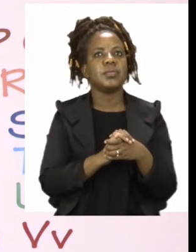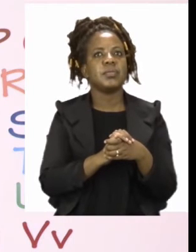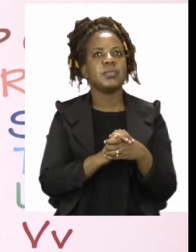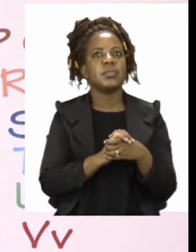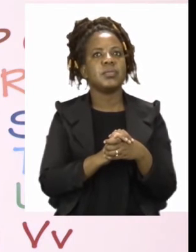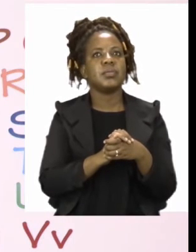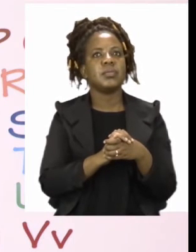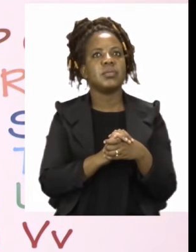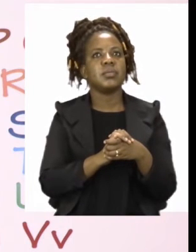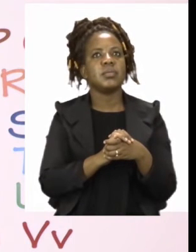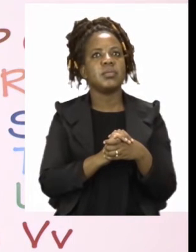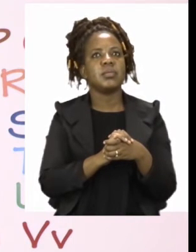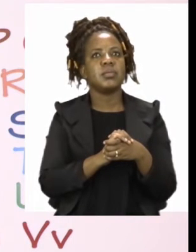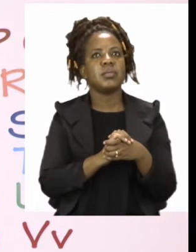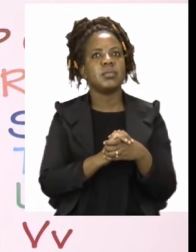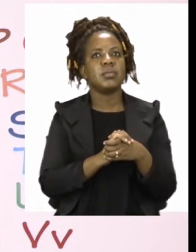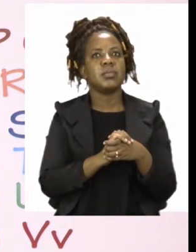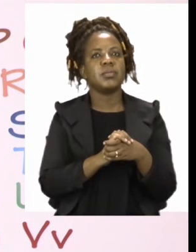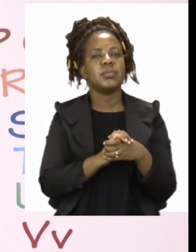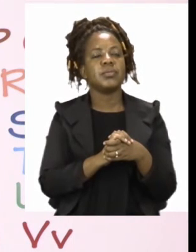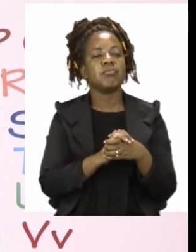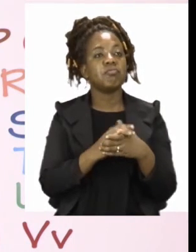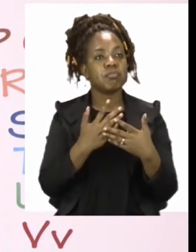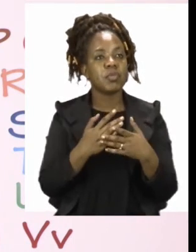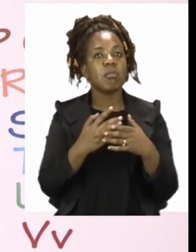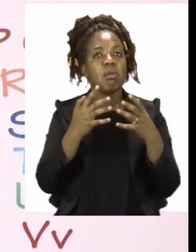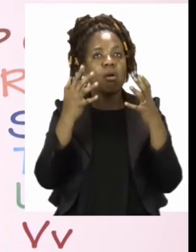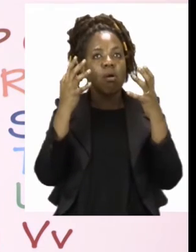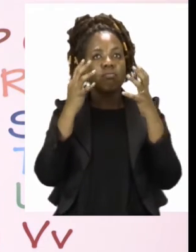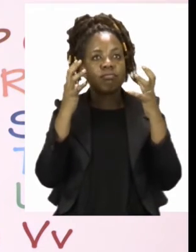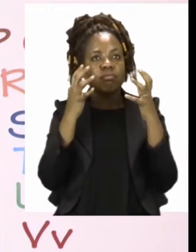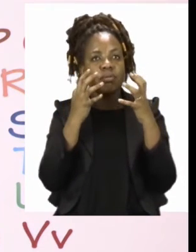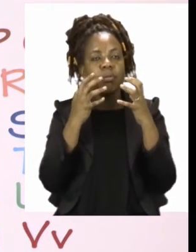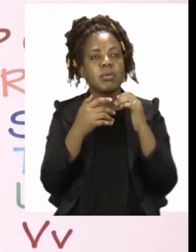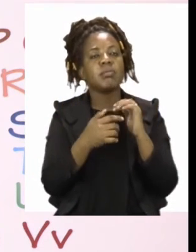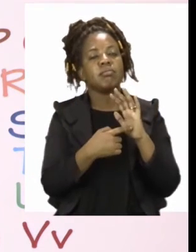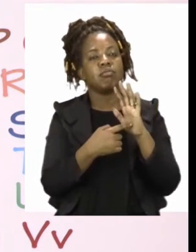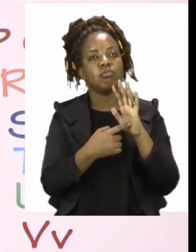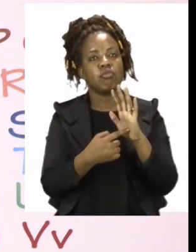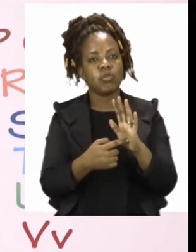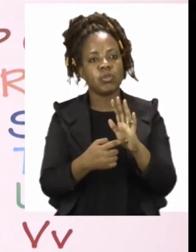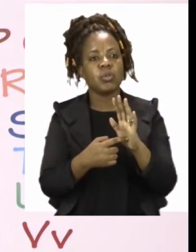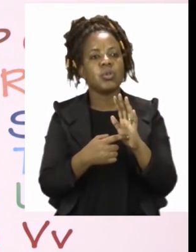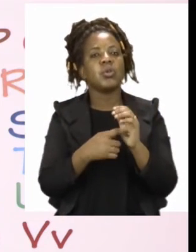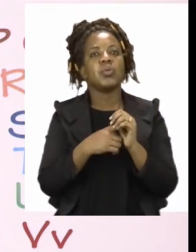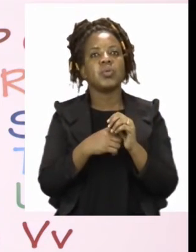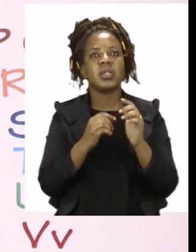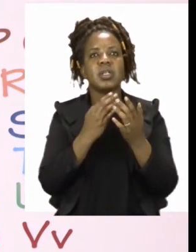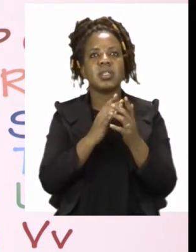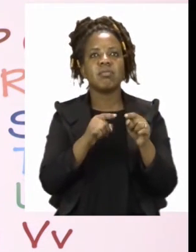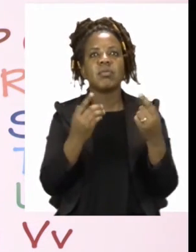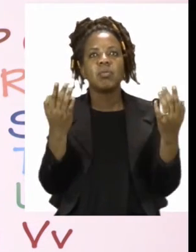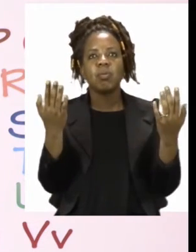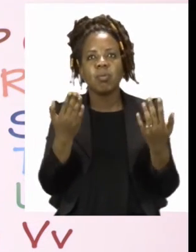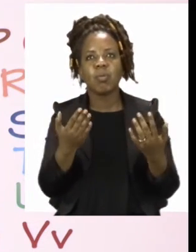preposition actually shows. Remember, we are trying to find out where something is. So,